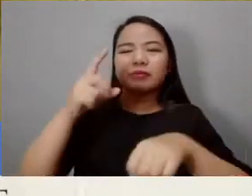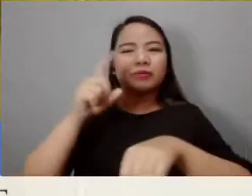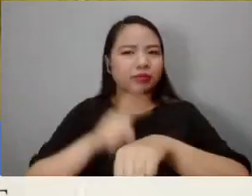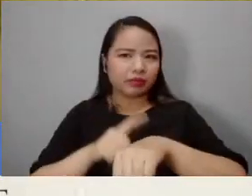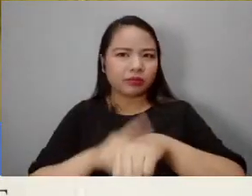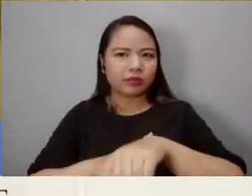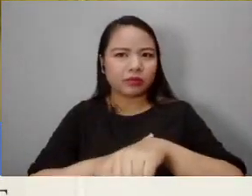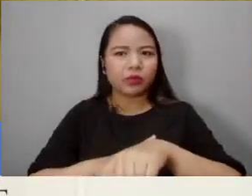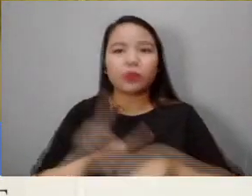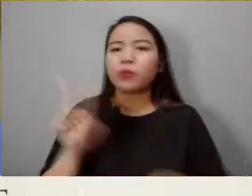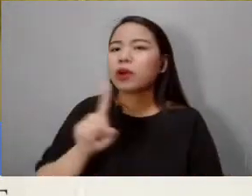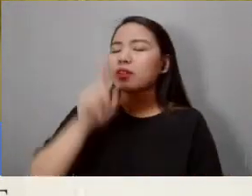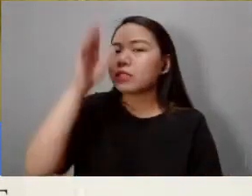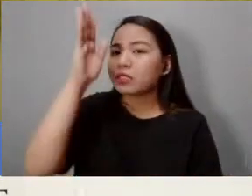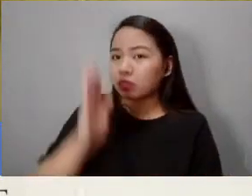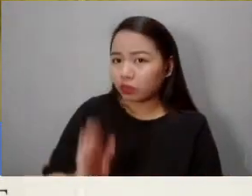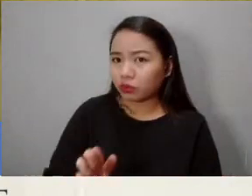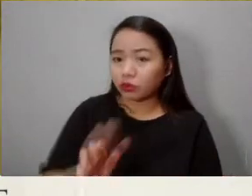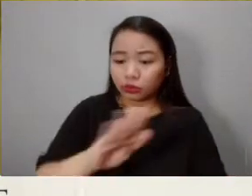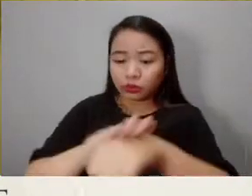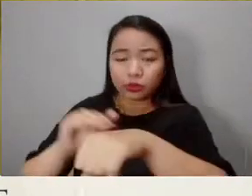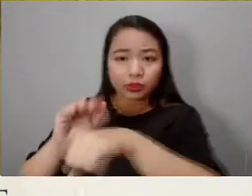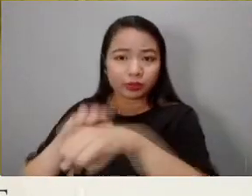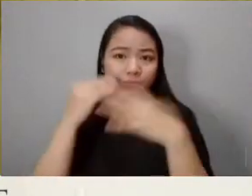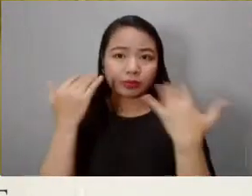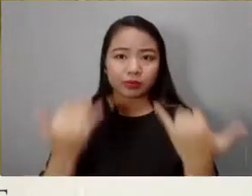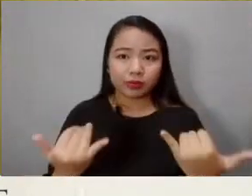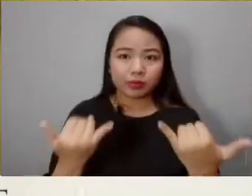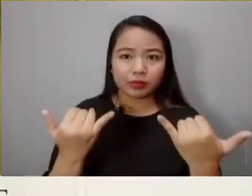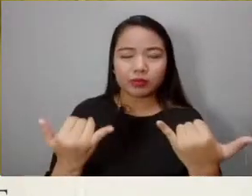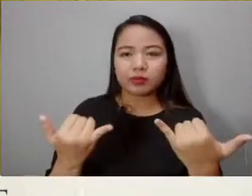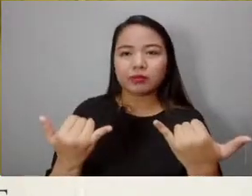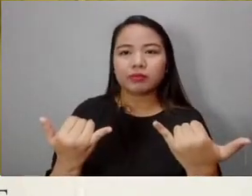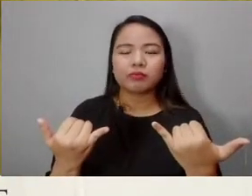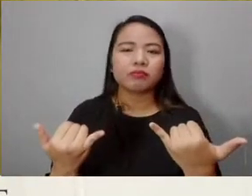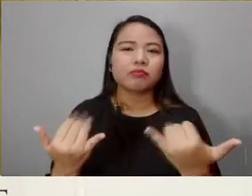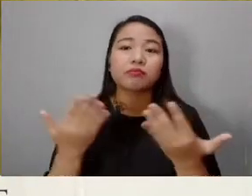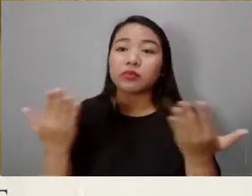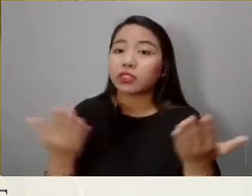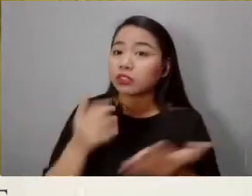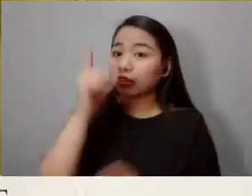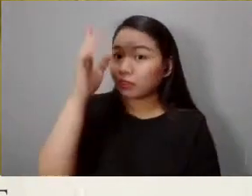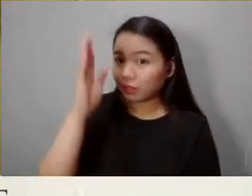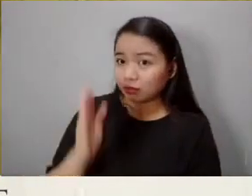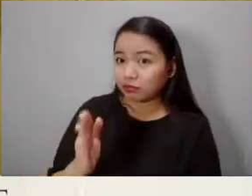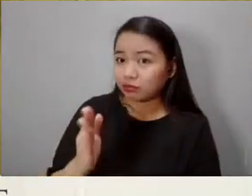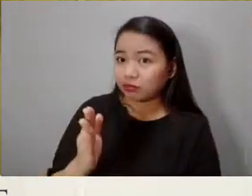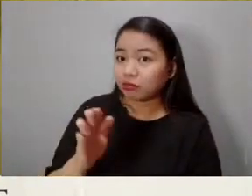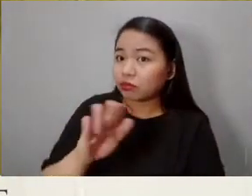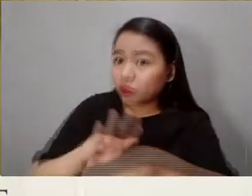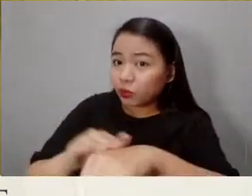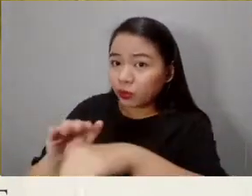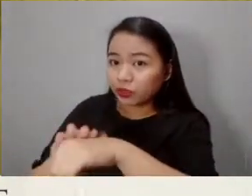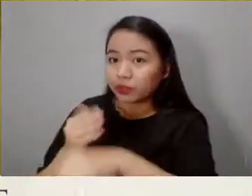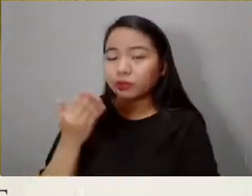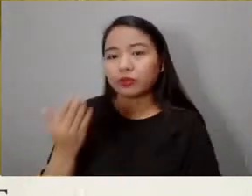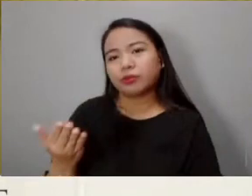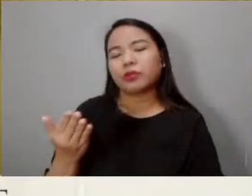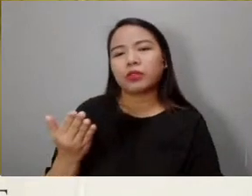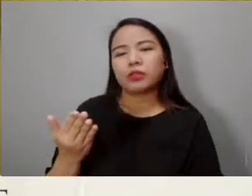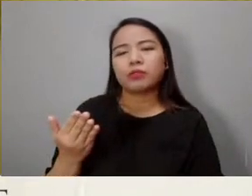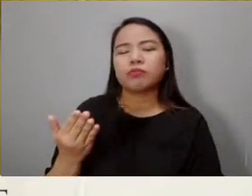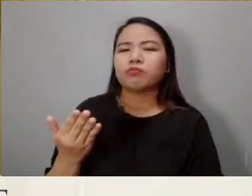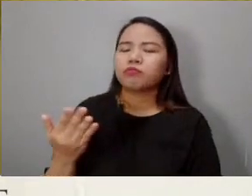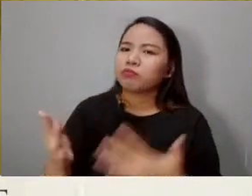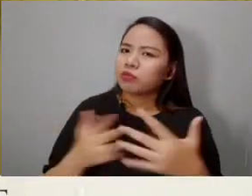God calling you now? Where is God calling you? In what areas of